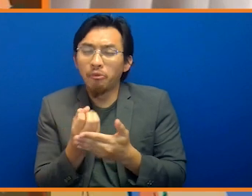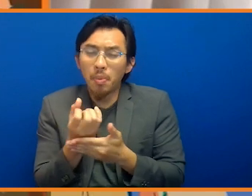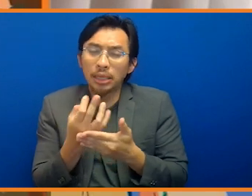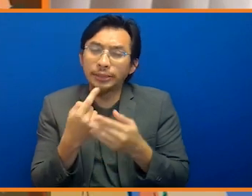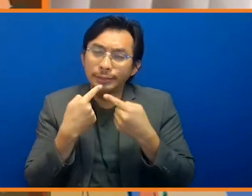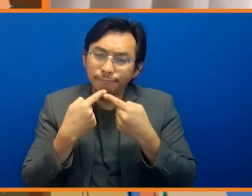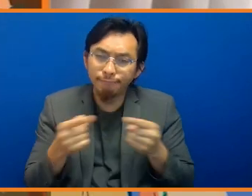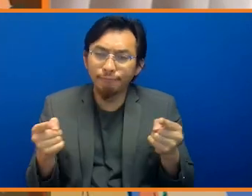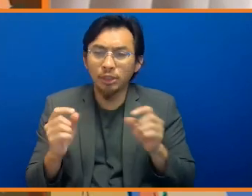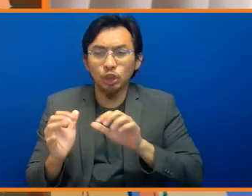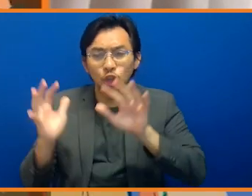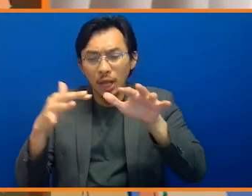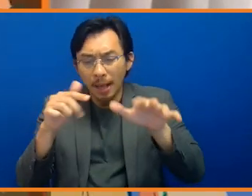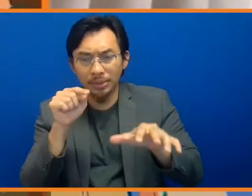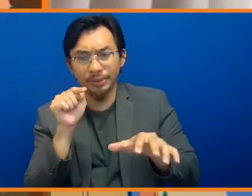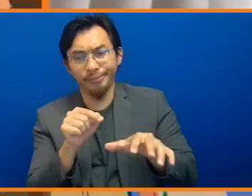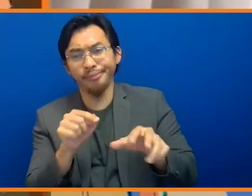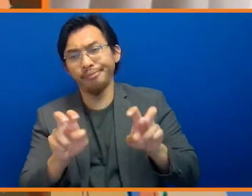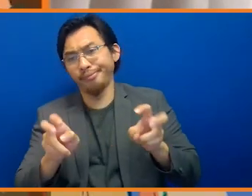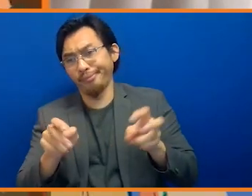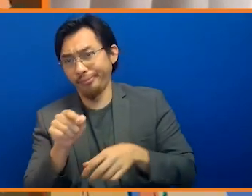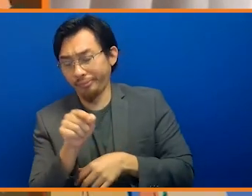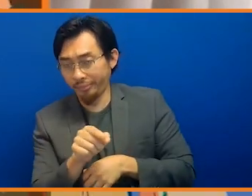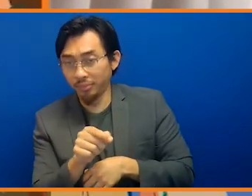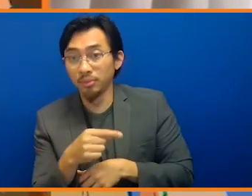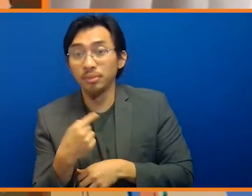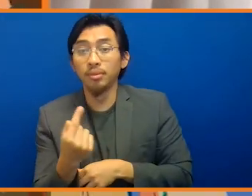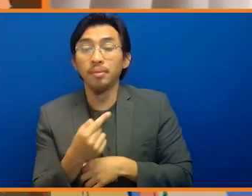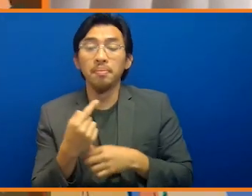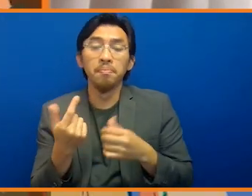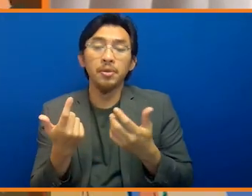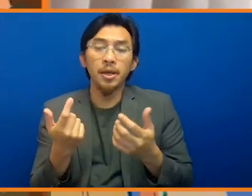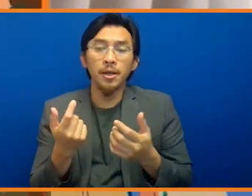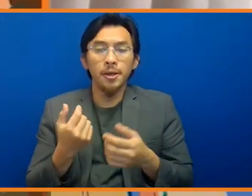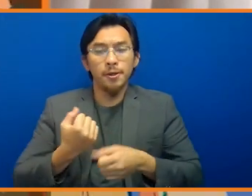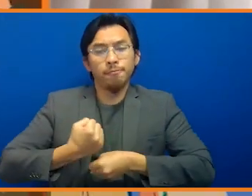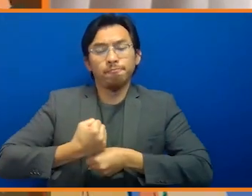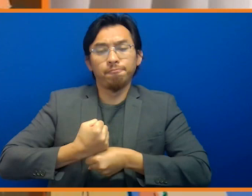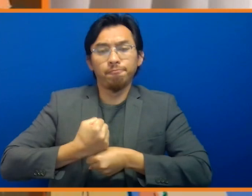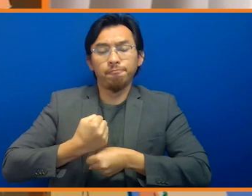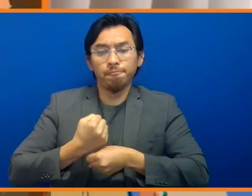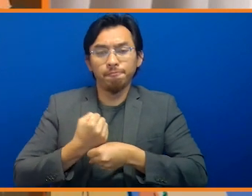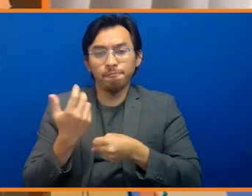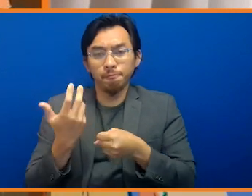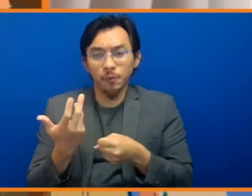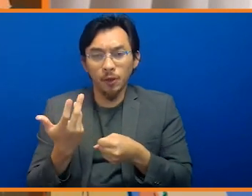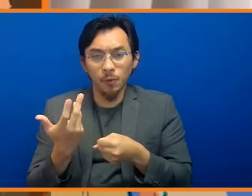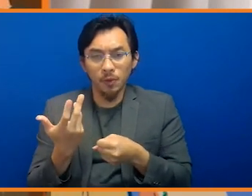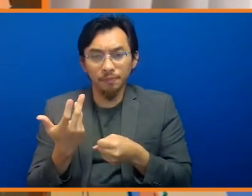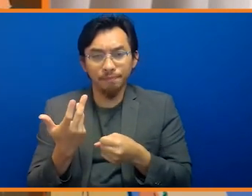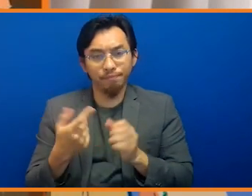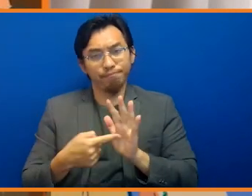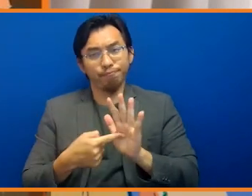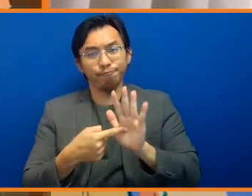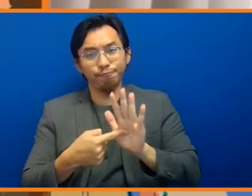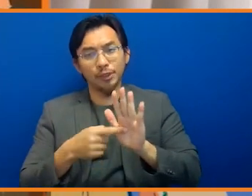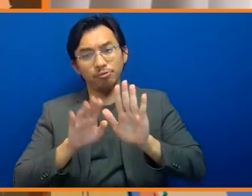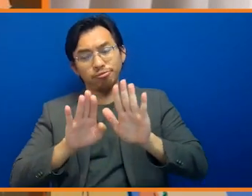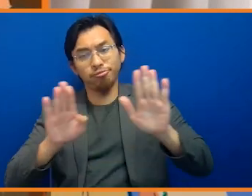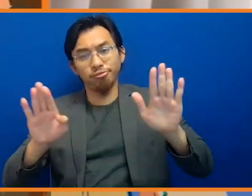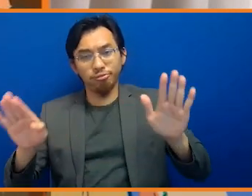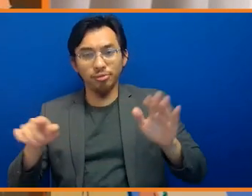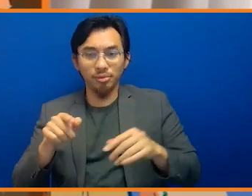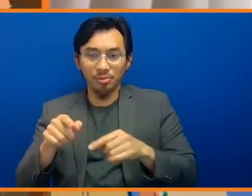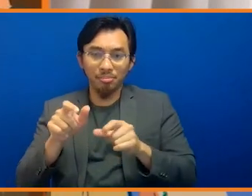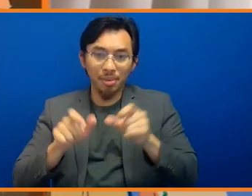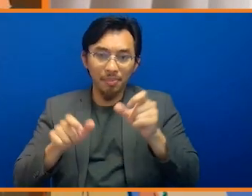information to tell to the tsunami and we make the to the exhibitors and the